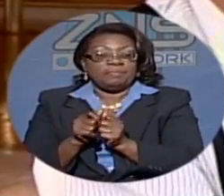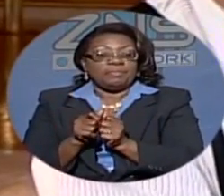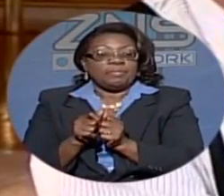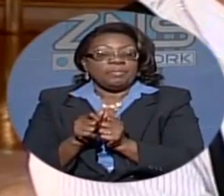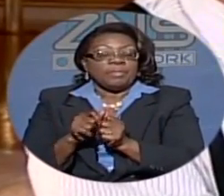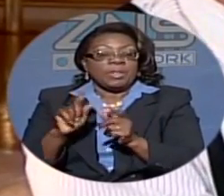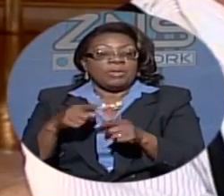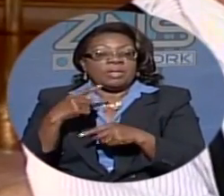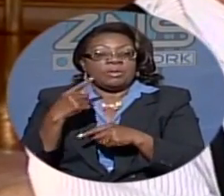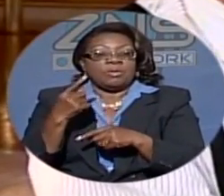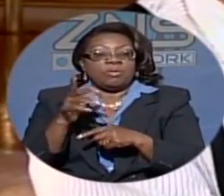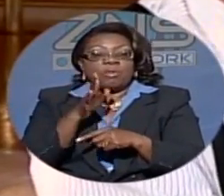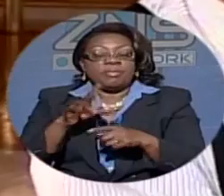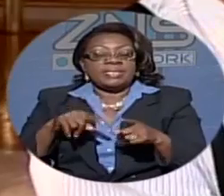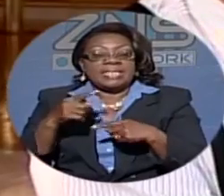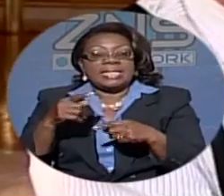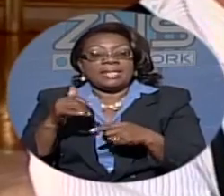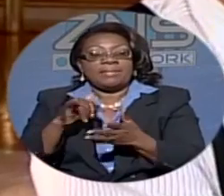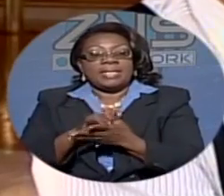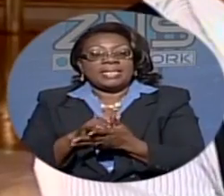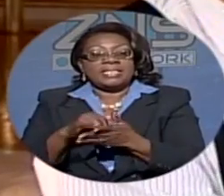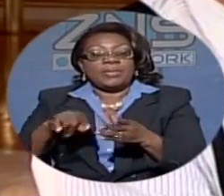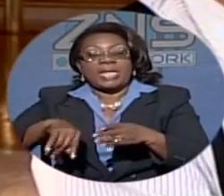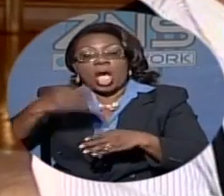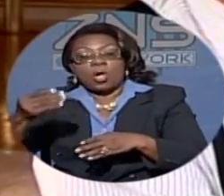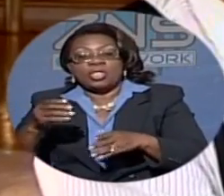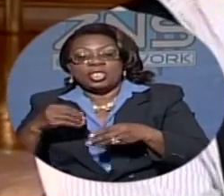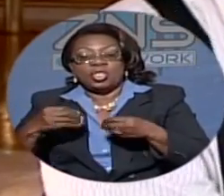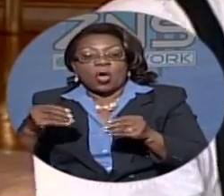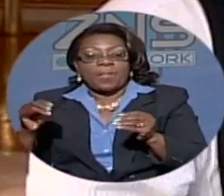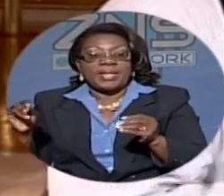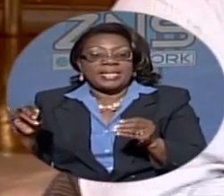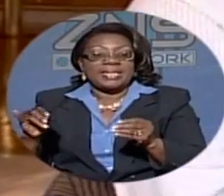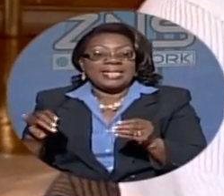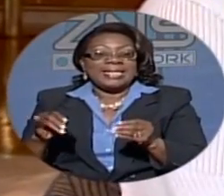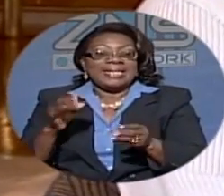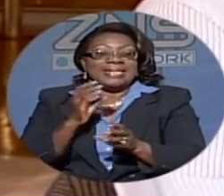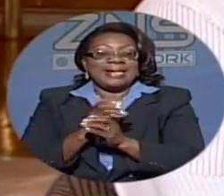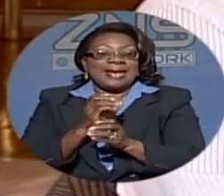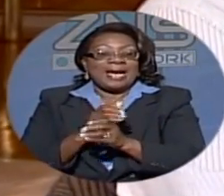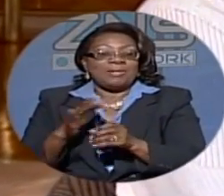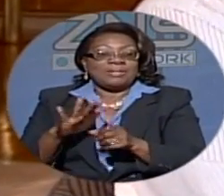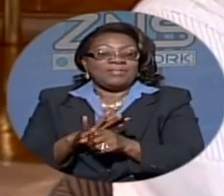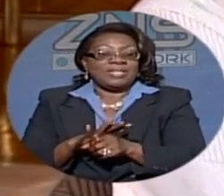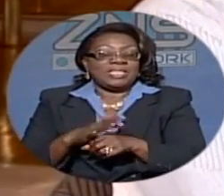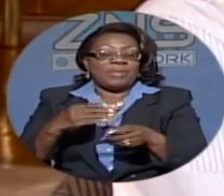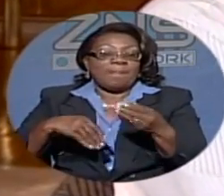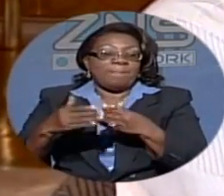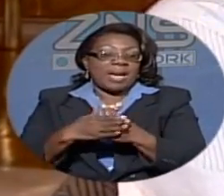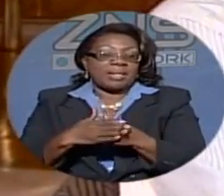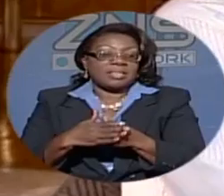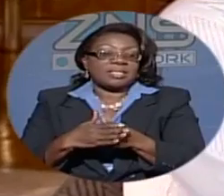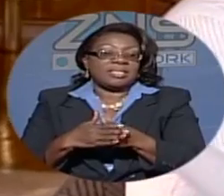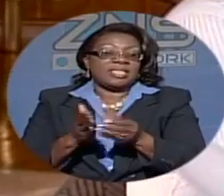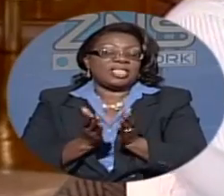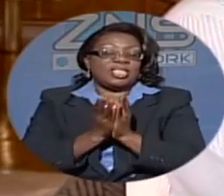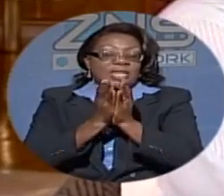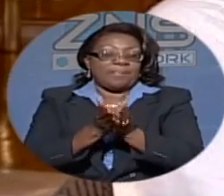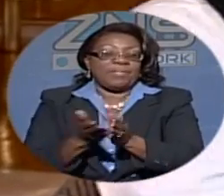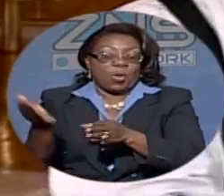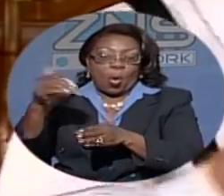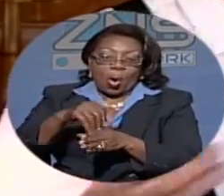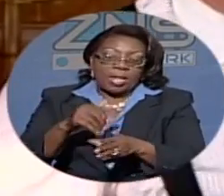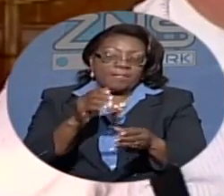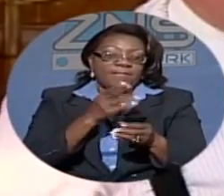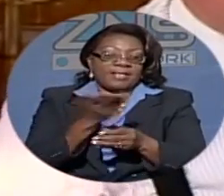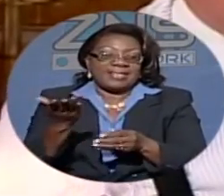was telling me that she went out shopping, car was full, she had to go back to the port. We were there to meet her, put all her stuff in her bin.